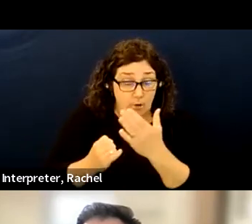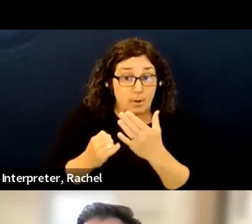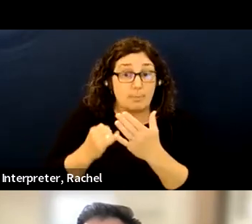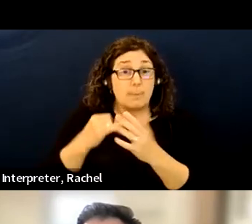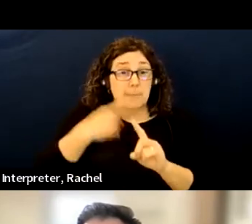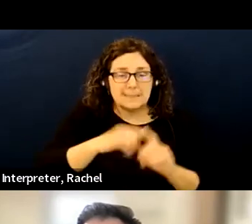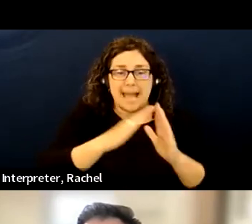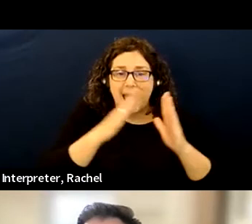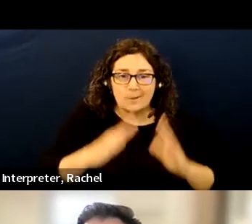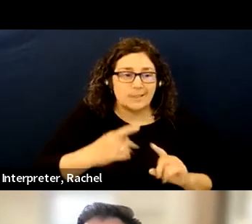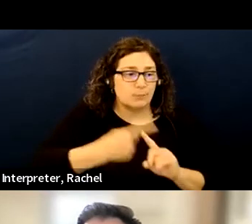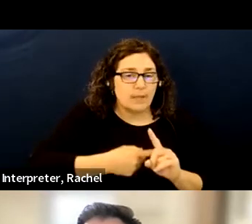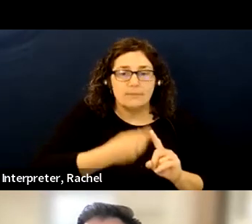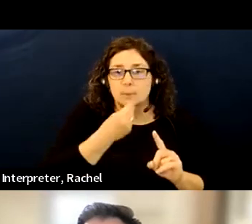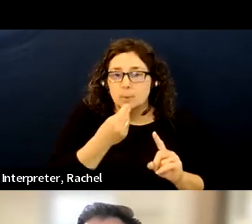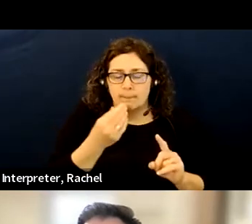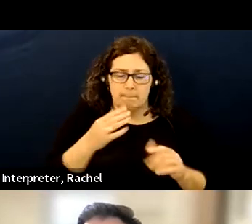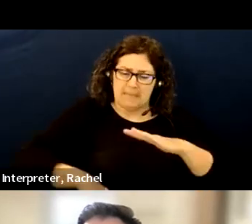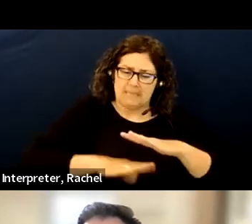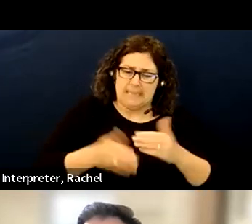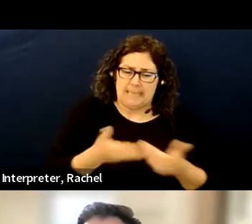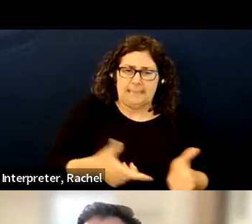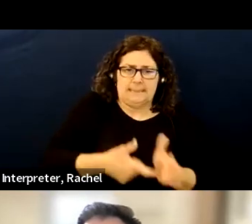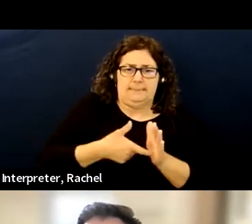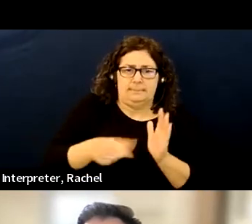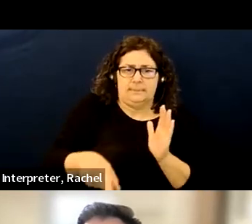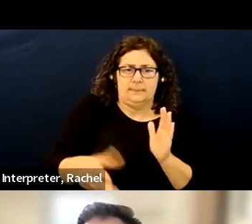as housing, food, et cetera.